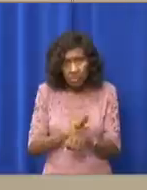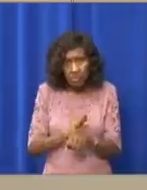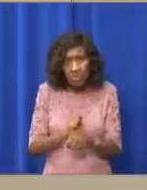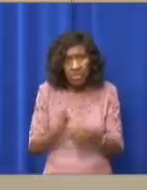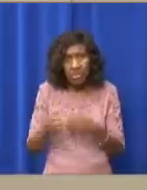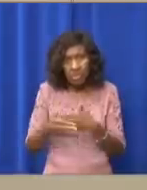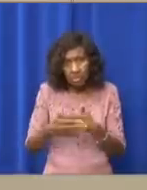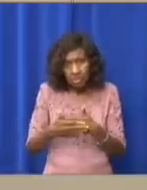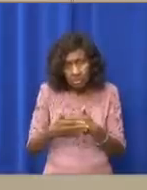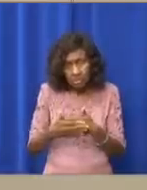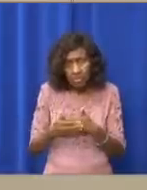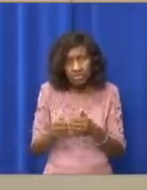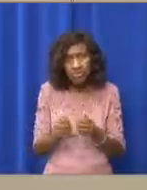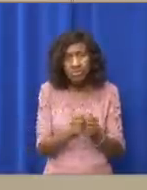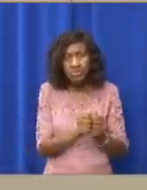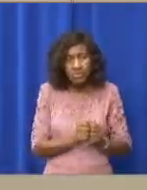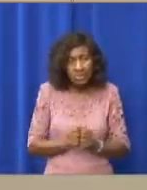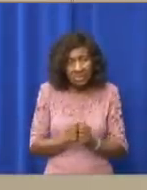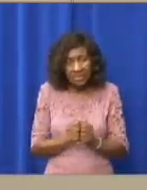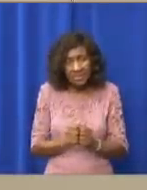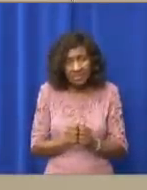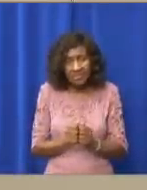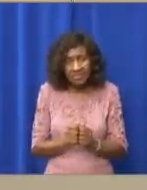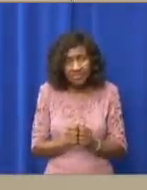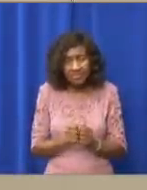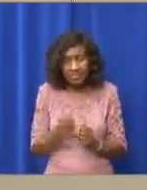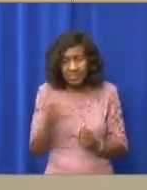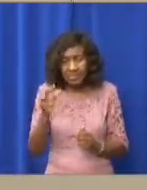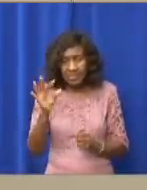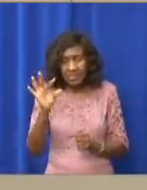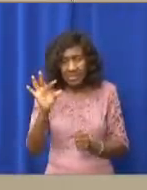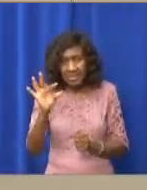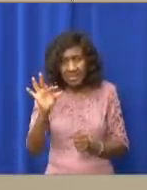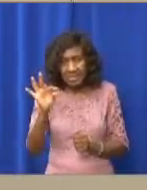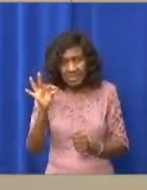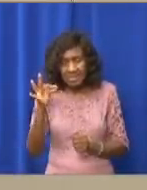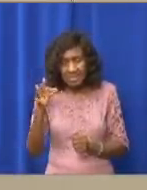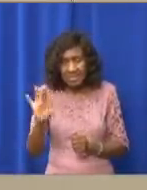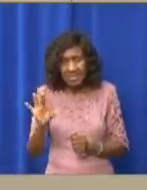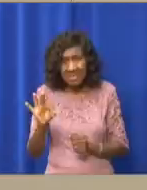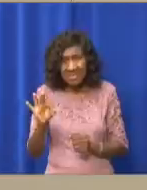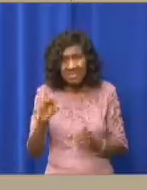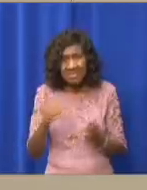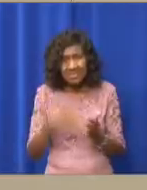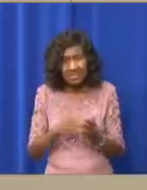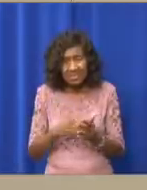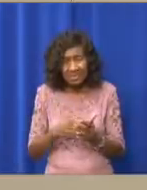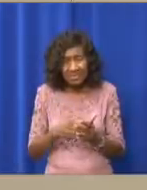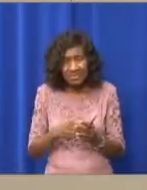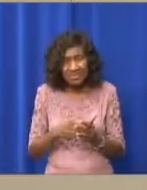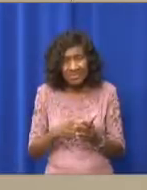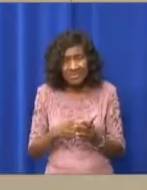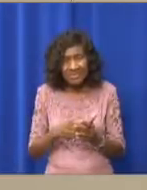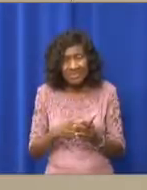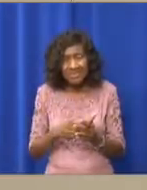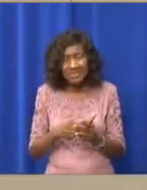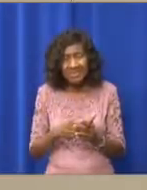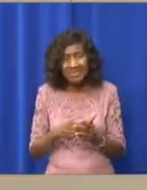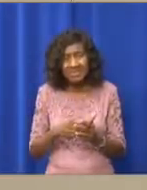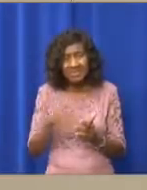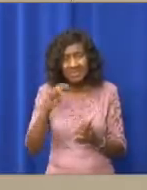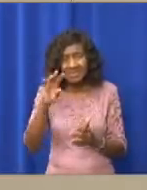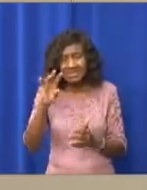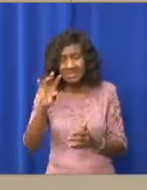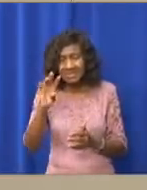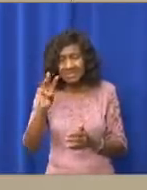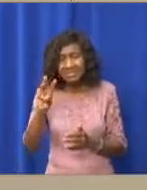So because there are, at last count, 1,968 entities who have trade and business licenses to operate